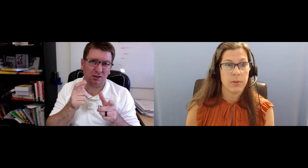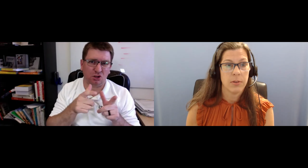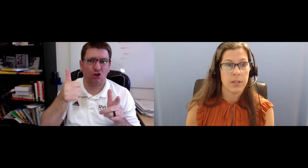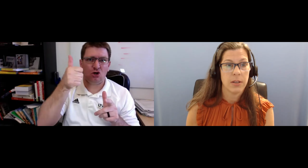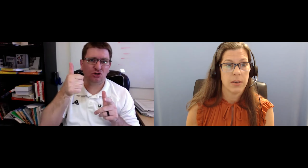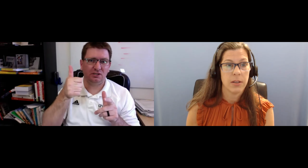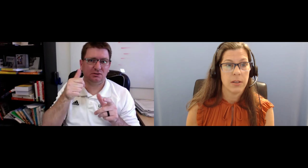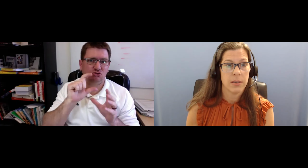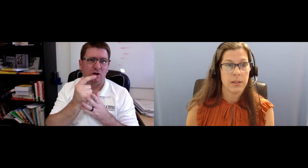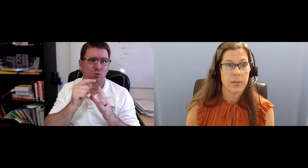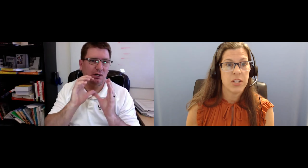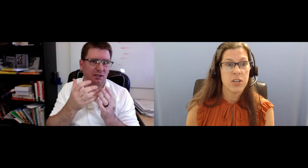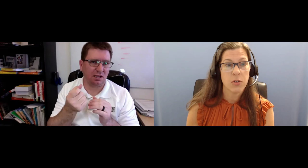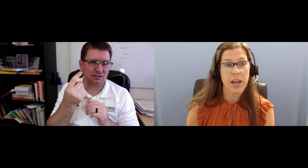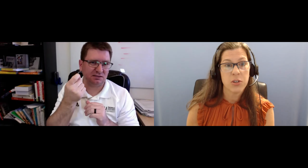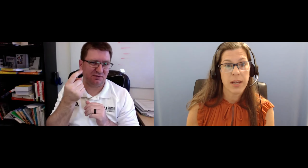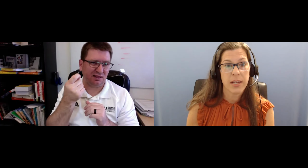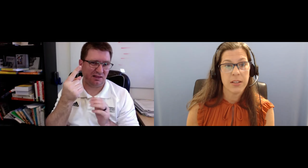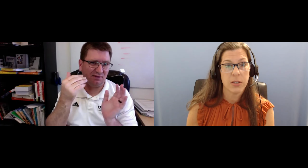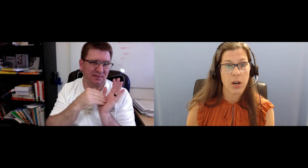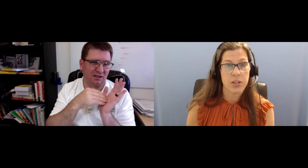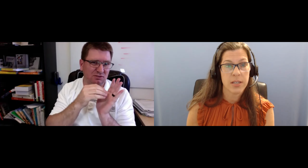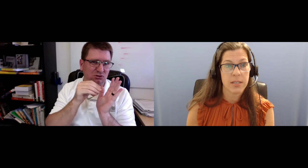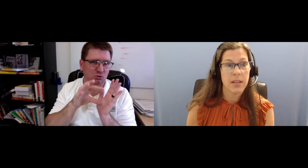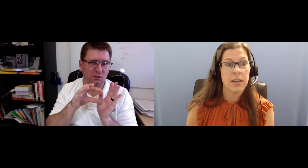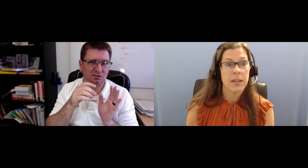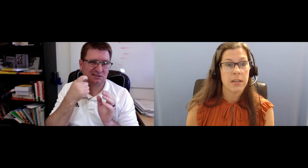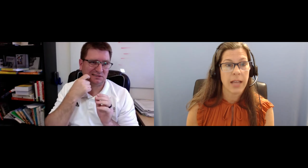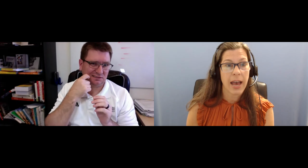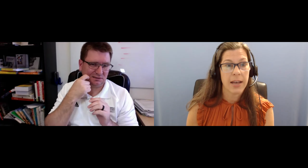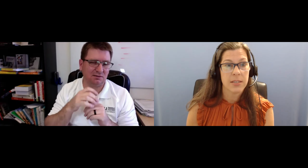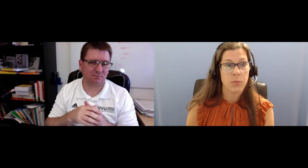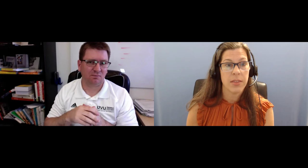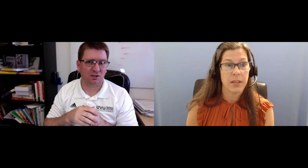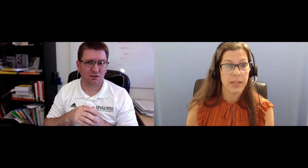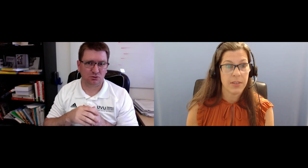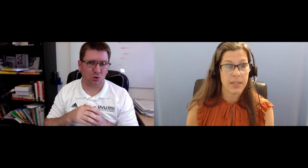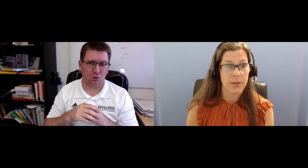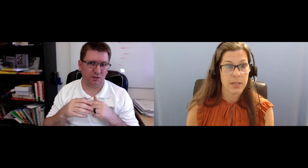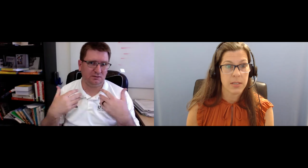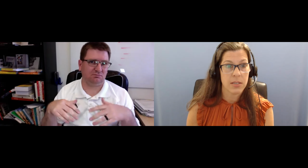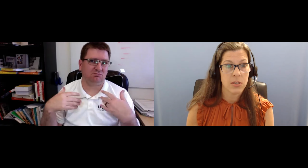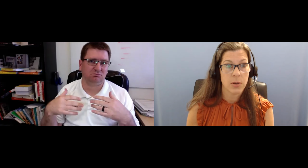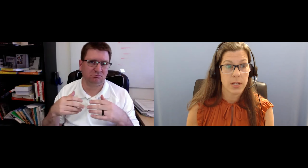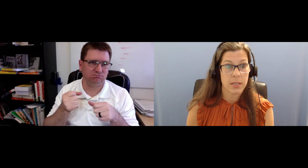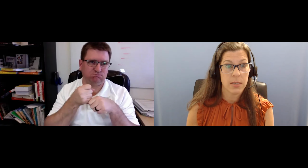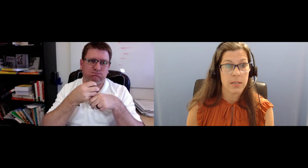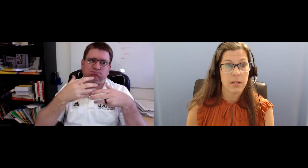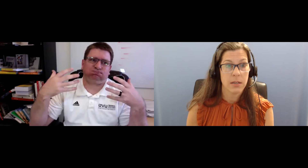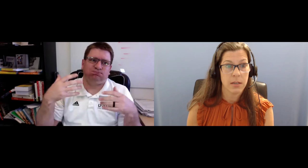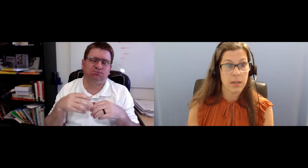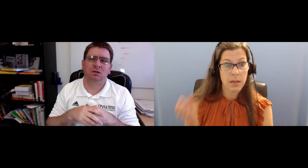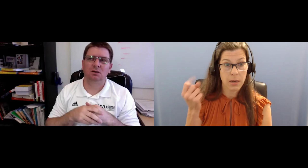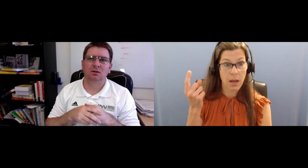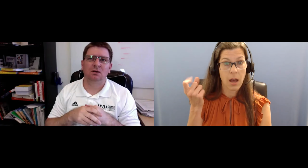And we just graduated the largest class with 11,000 students.